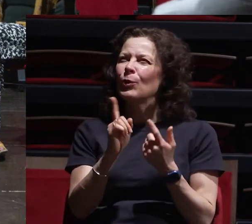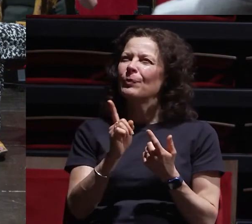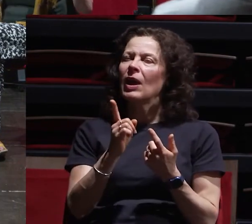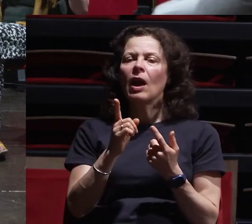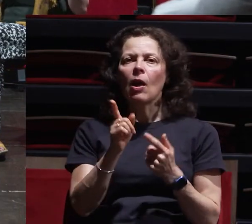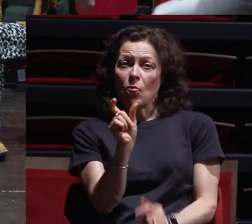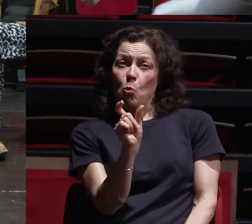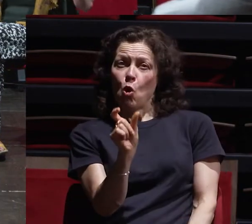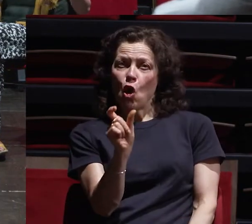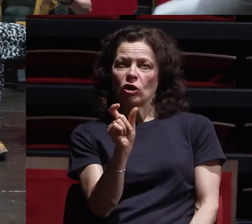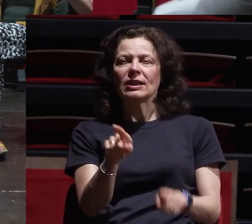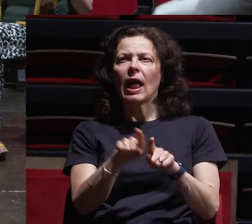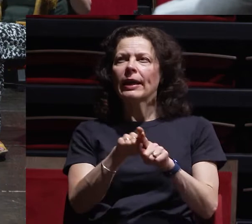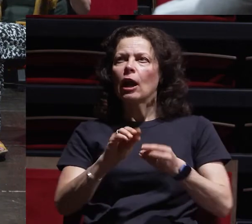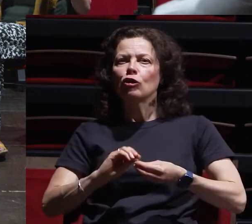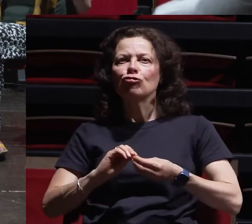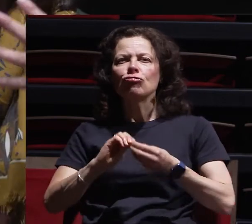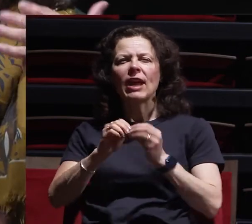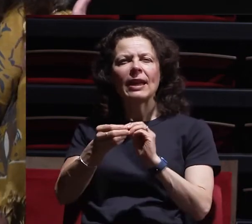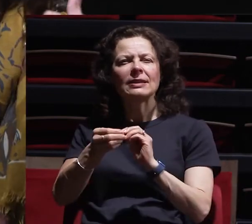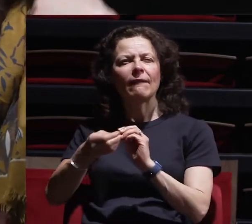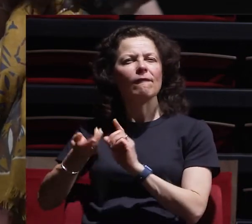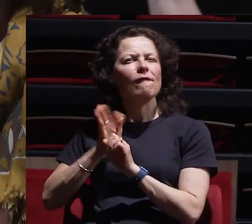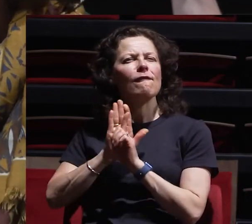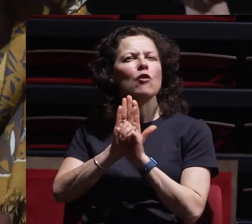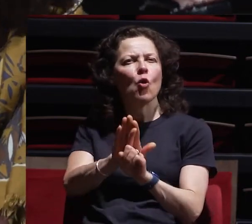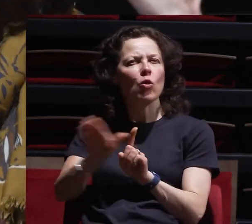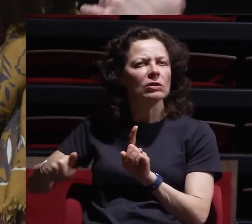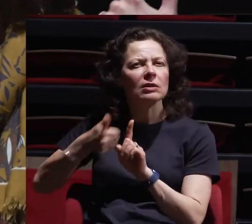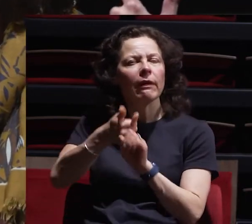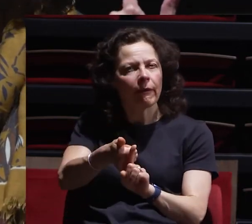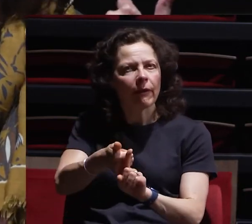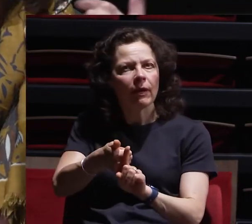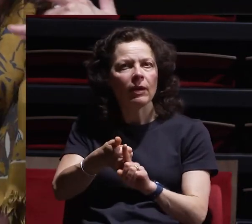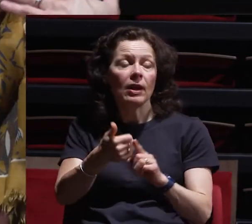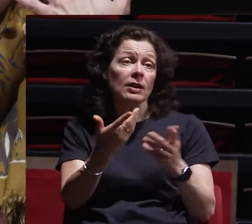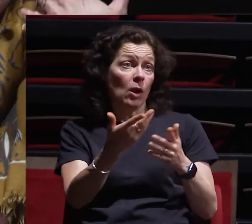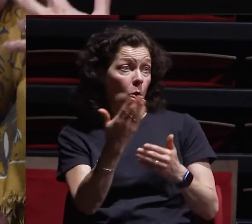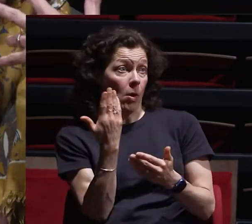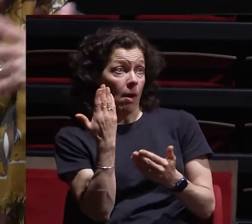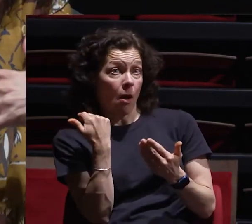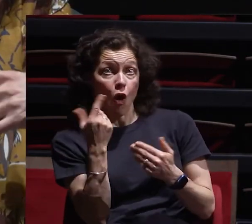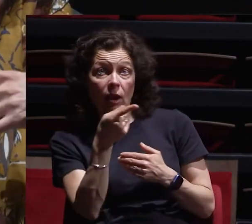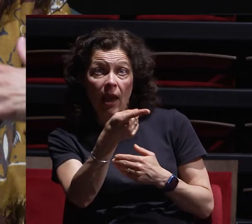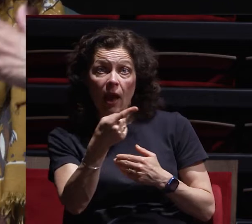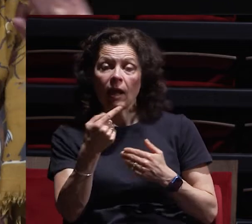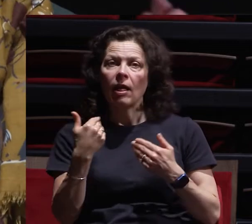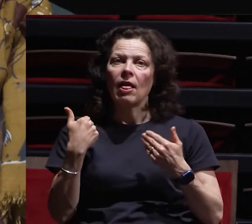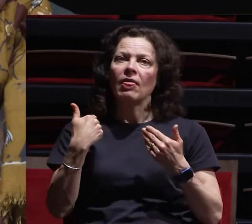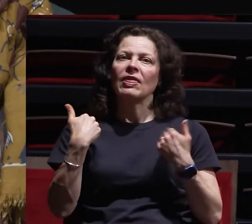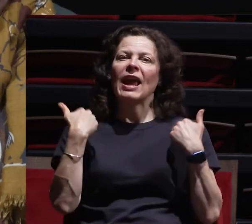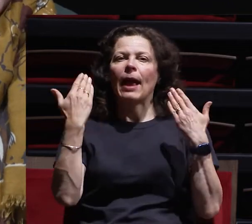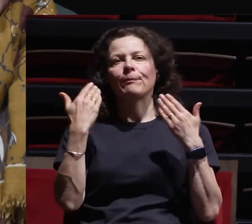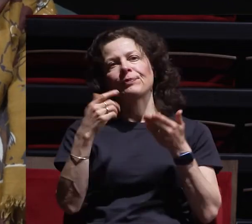something... I have to be careful about the word I use, but there's a sort of creative force that goes on that you... When we were doing